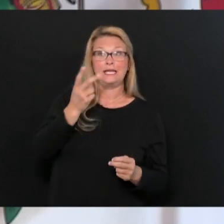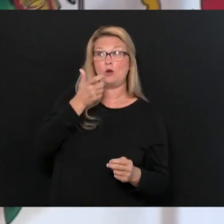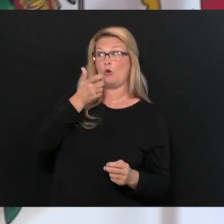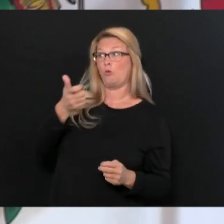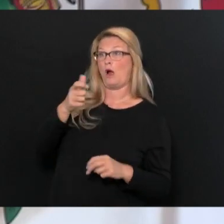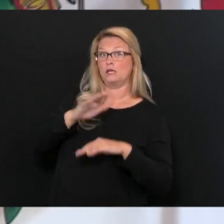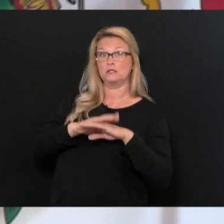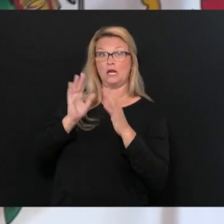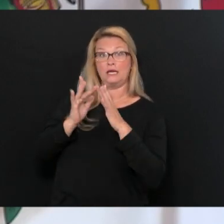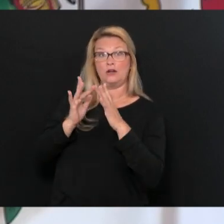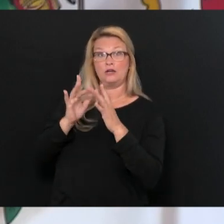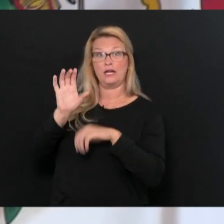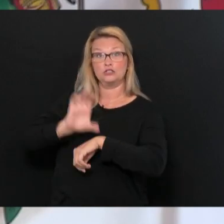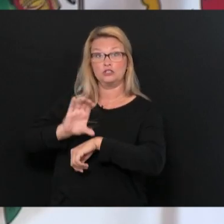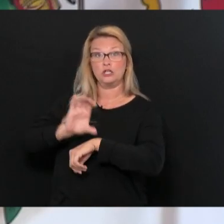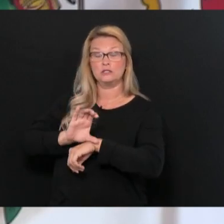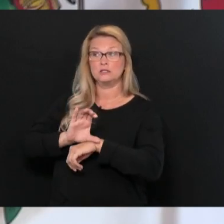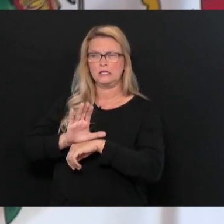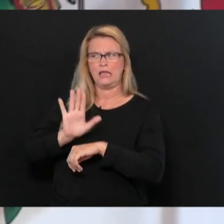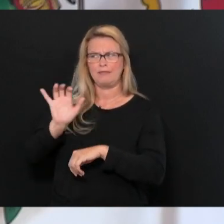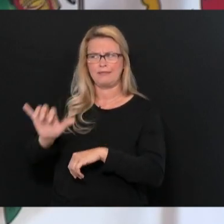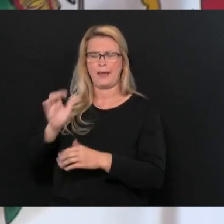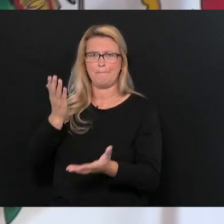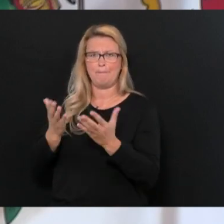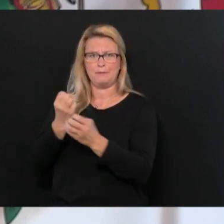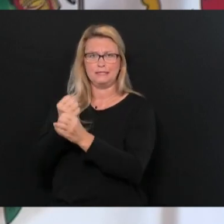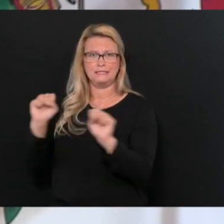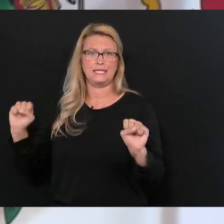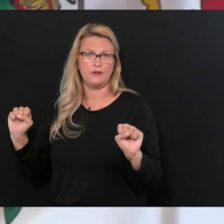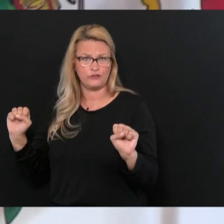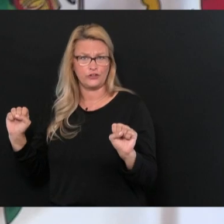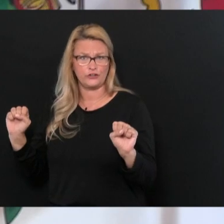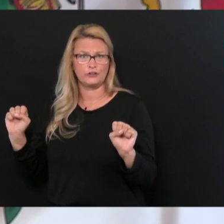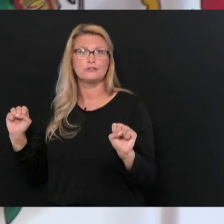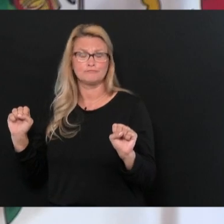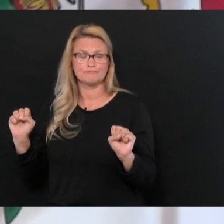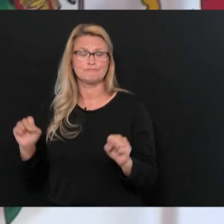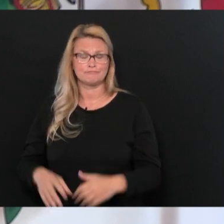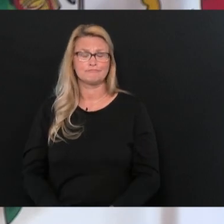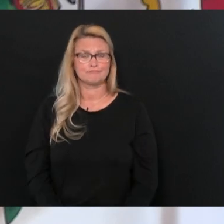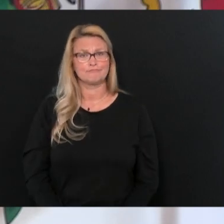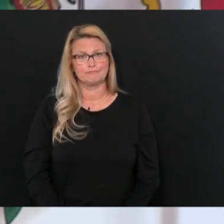like that, or some way, somehow, it may be exactly the thing to do.